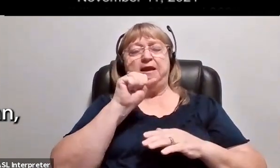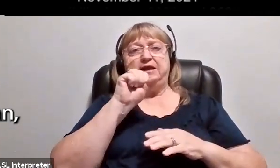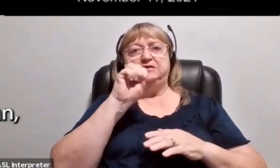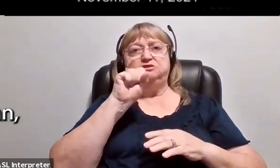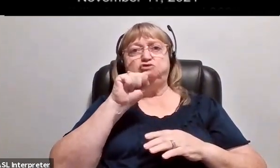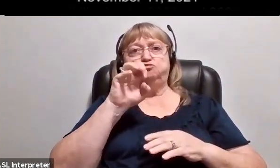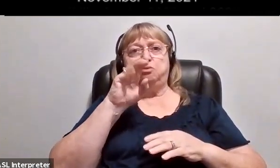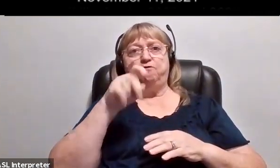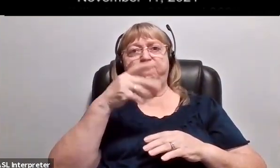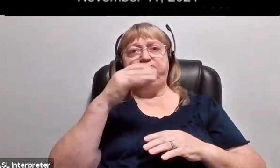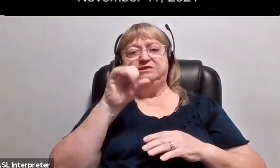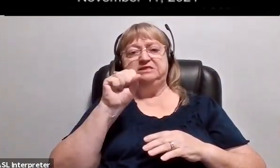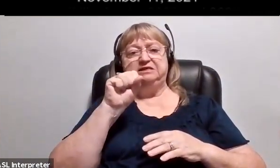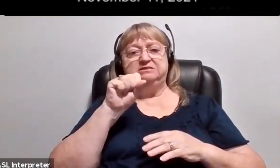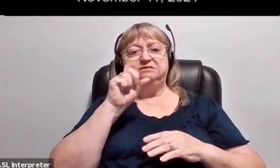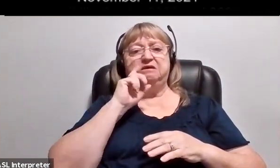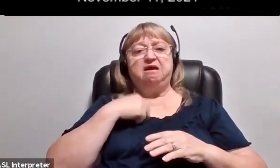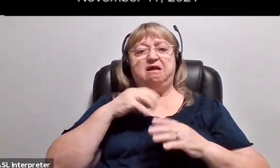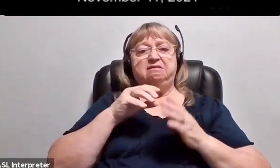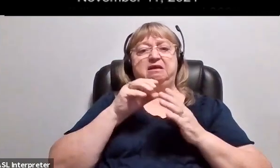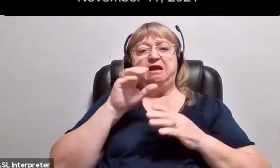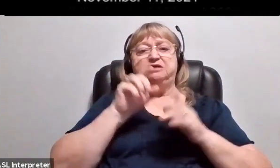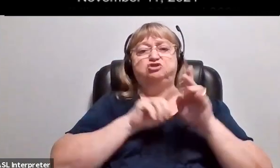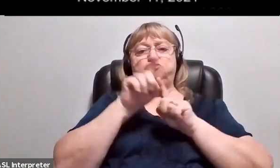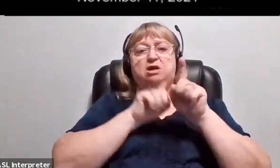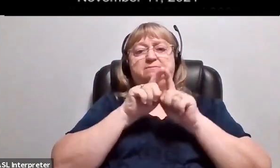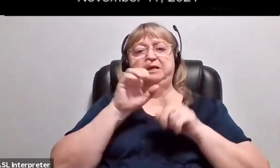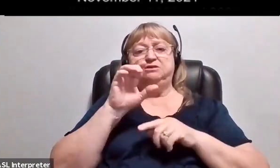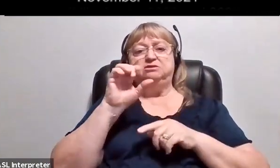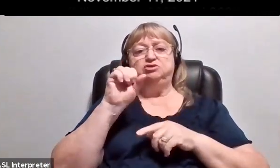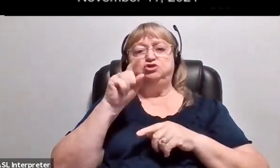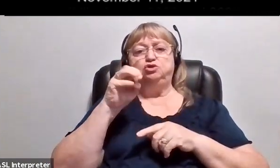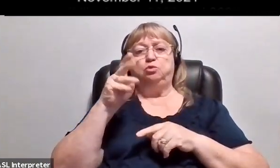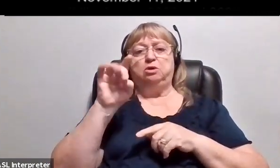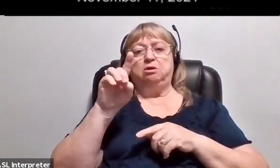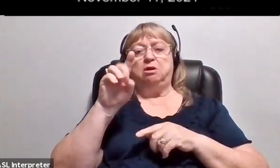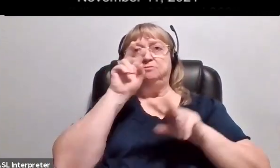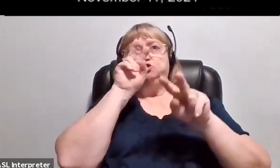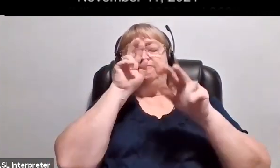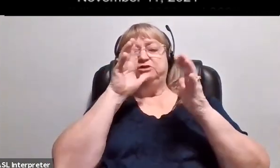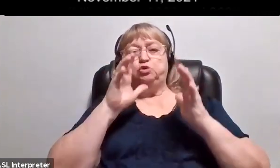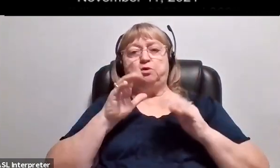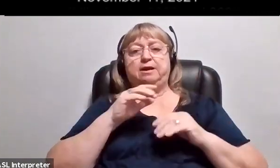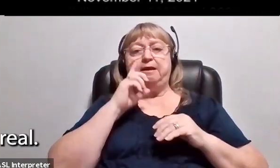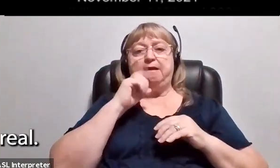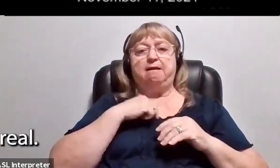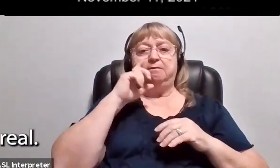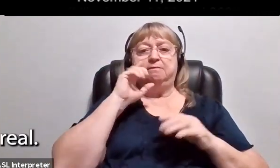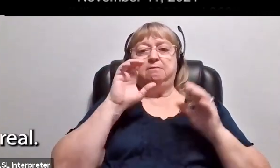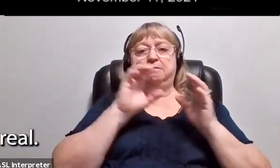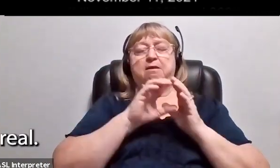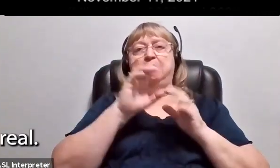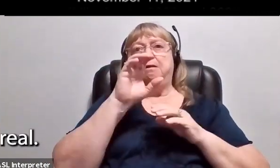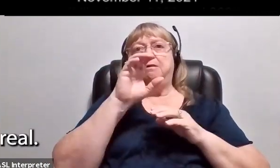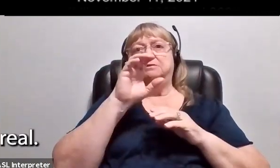logo for University of Arizona, Stewart Observatory, and the LightSound logo, which is a solar eclipse with a music